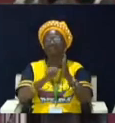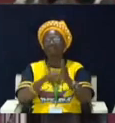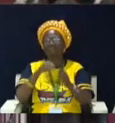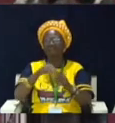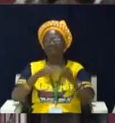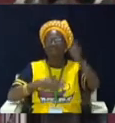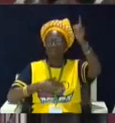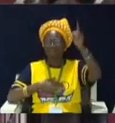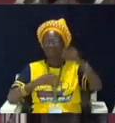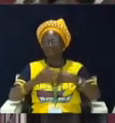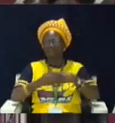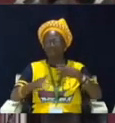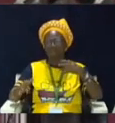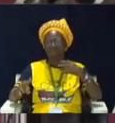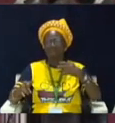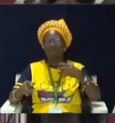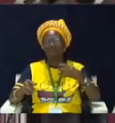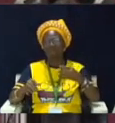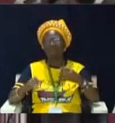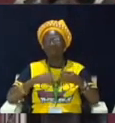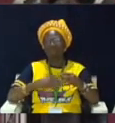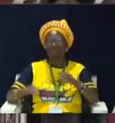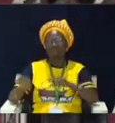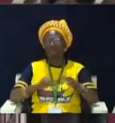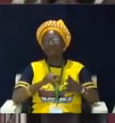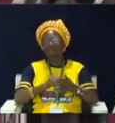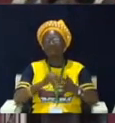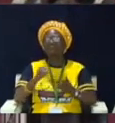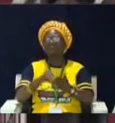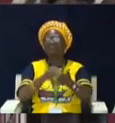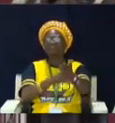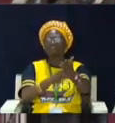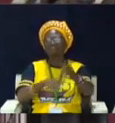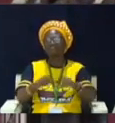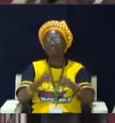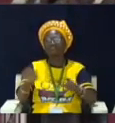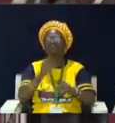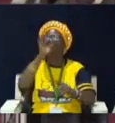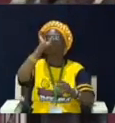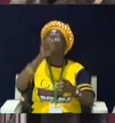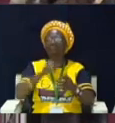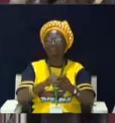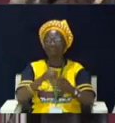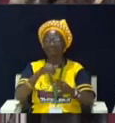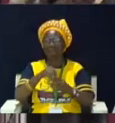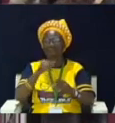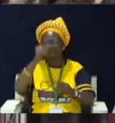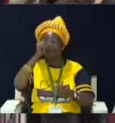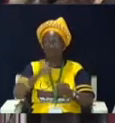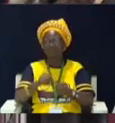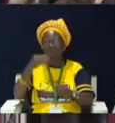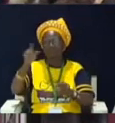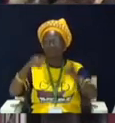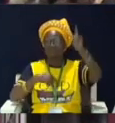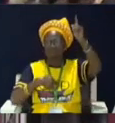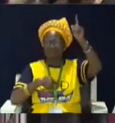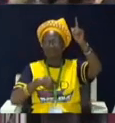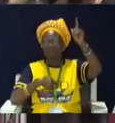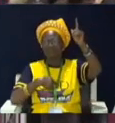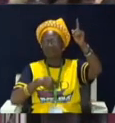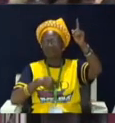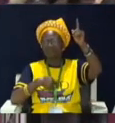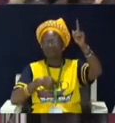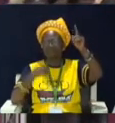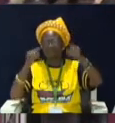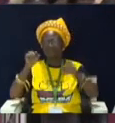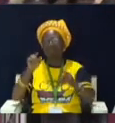blood. This do ye as oft as ye drink it in remembrance of me.